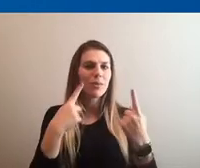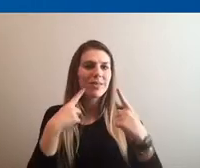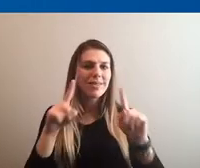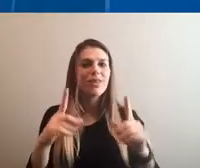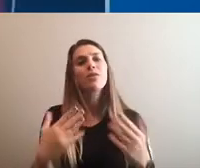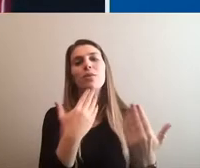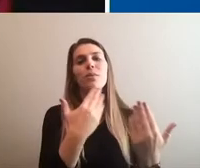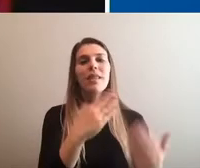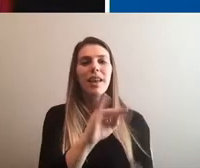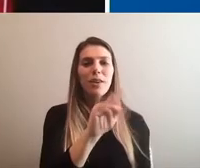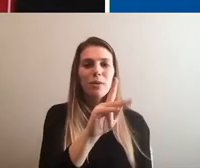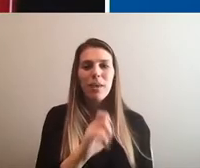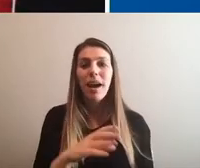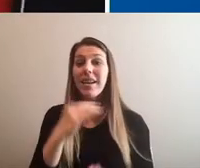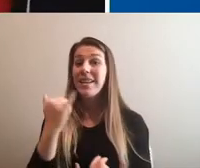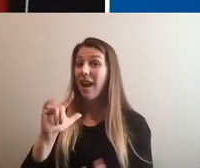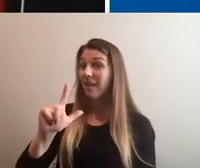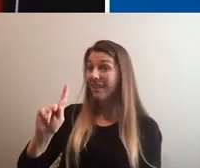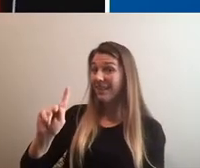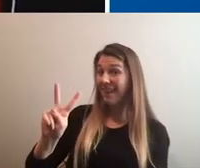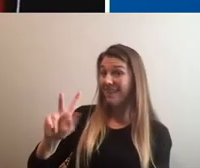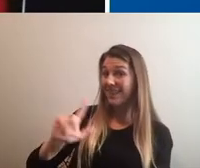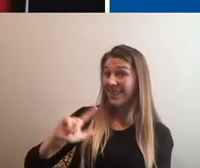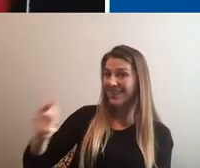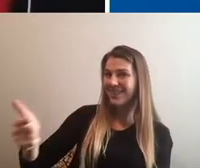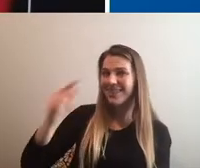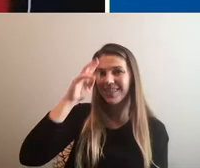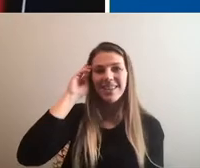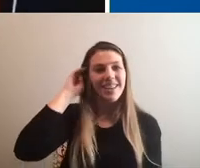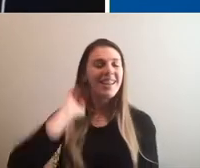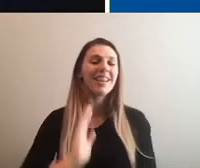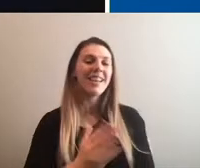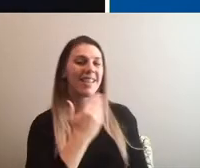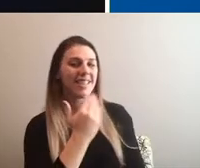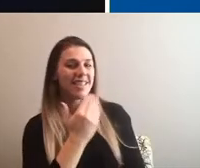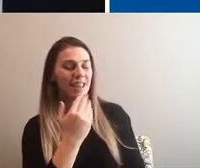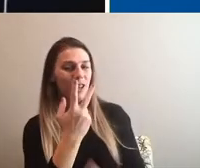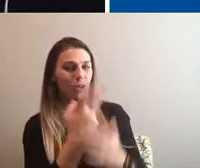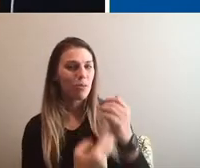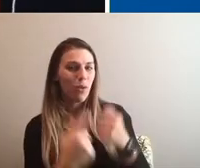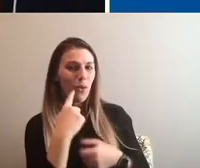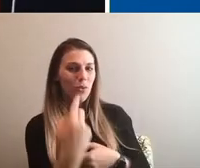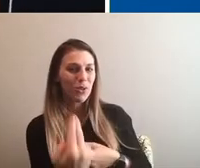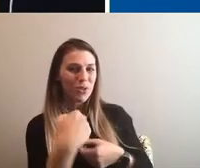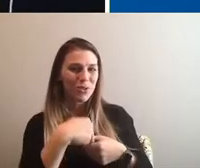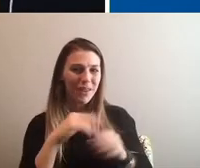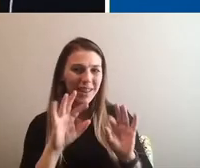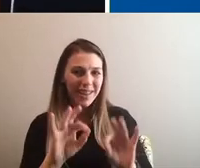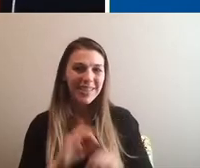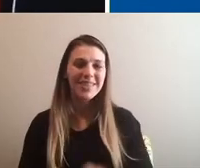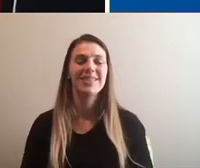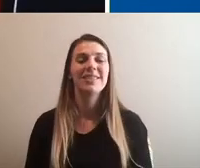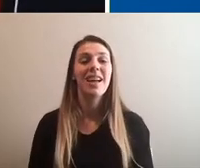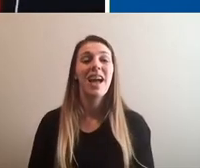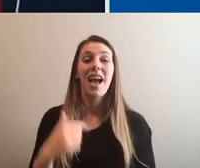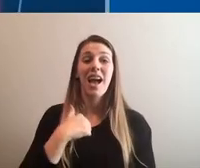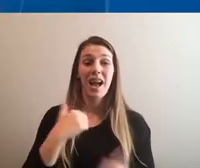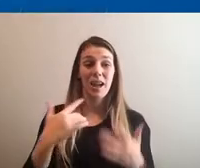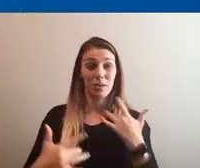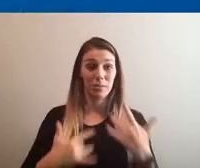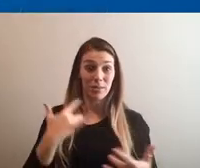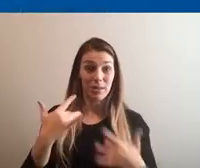us. Kiera, over to you. Thank you, Tim. Thank you both for joining us. I'm excited